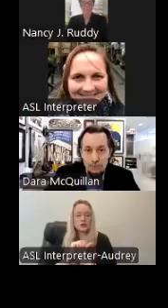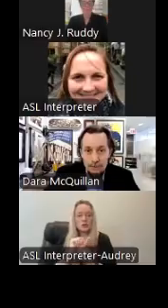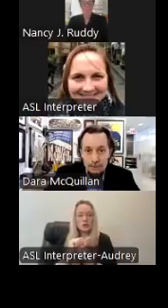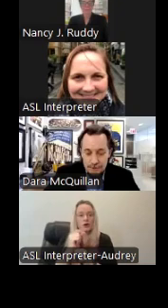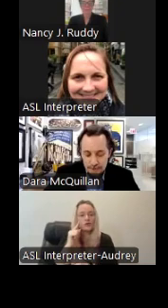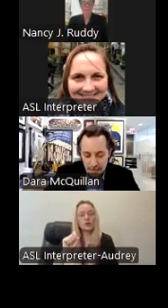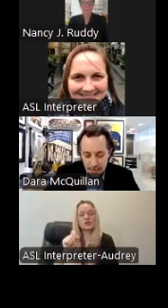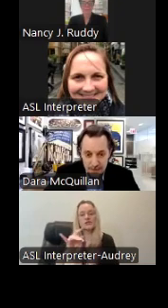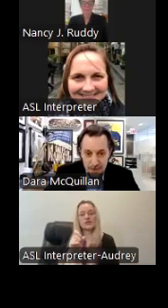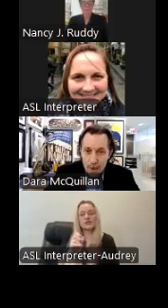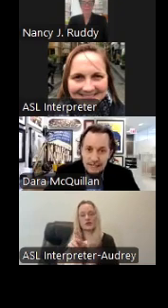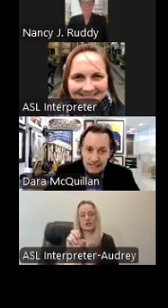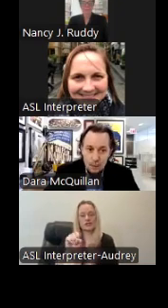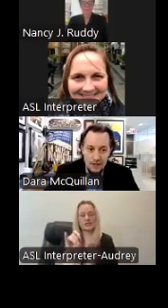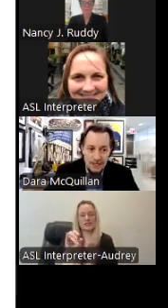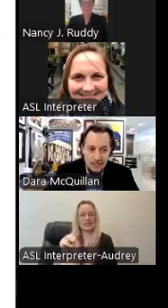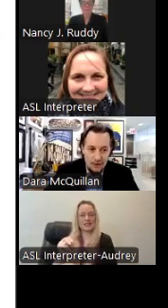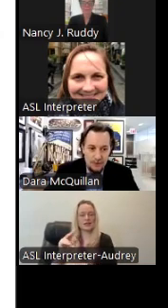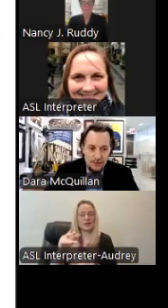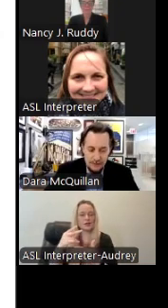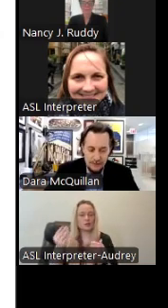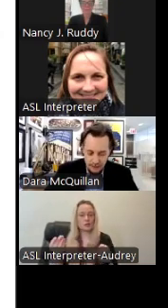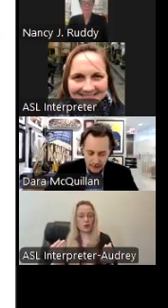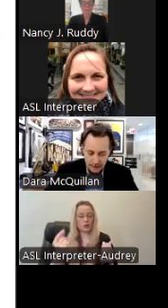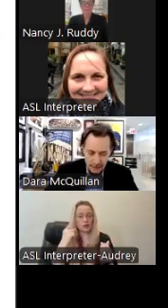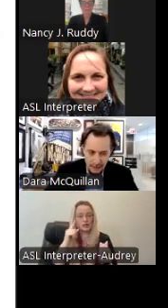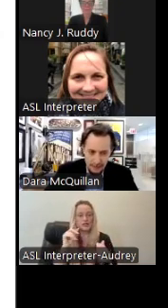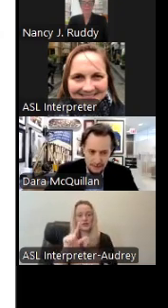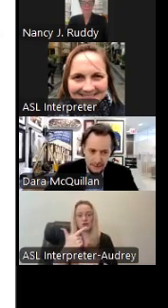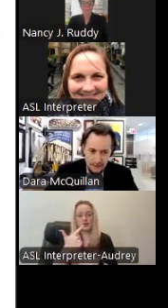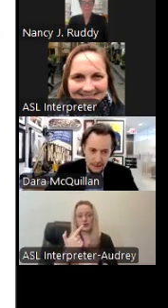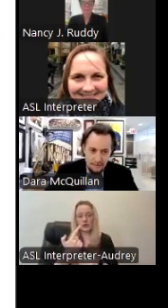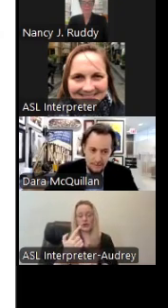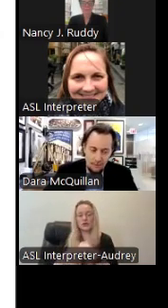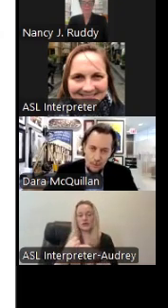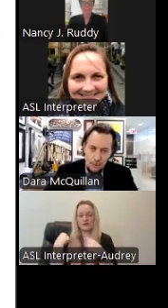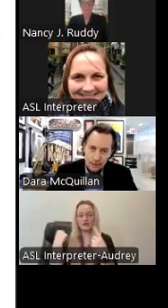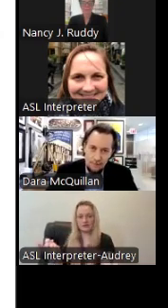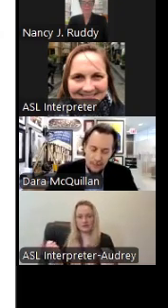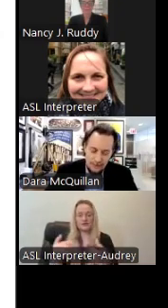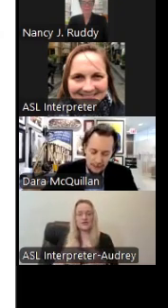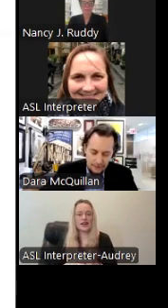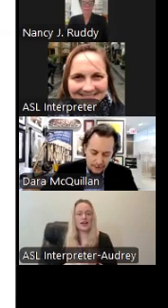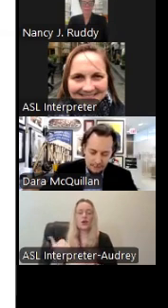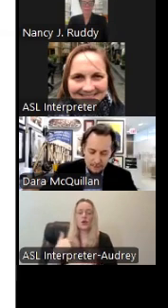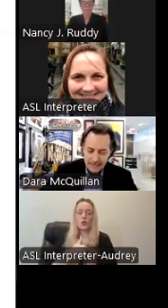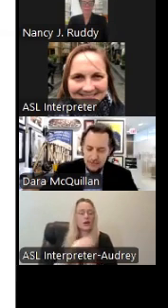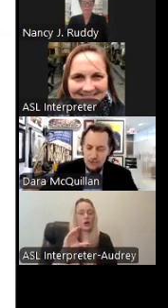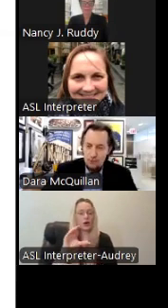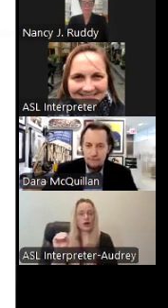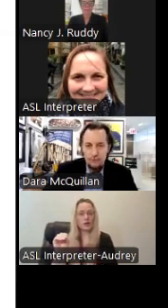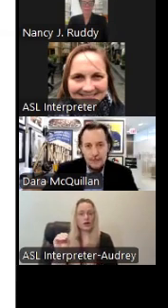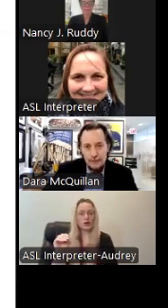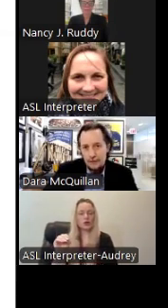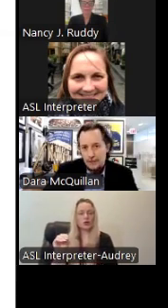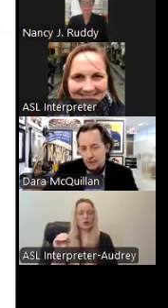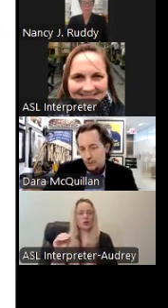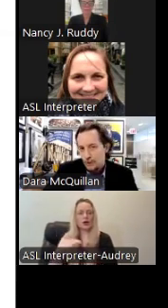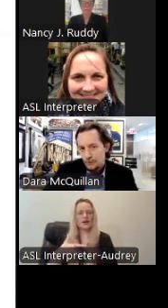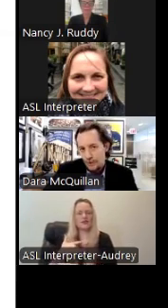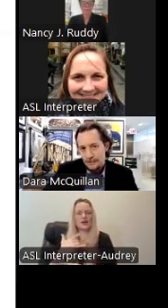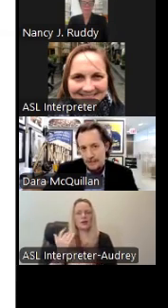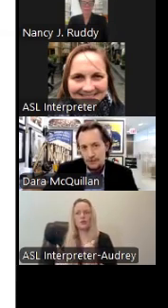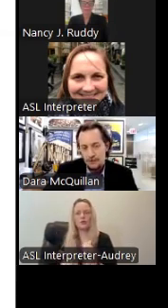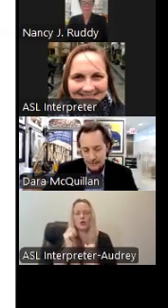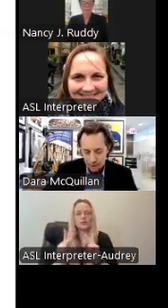Silverstein Properties for the last 21 years. And, we're a company that I think is best known for rebuilding the